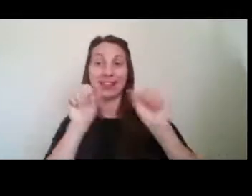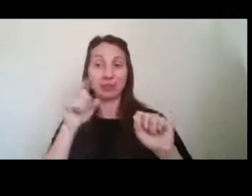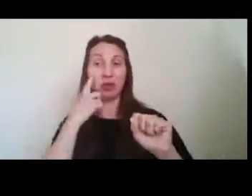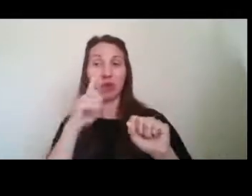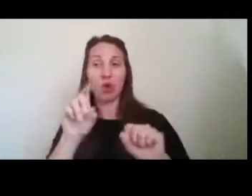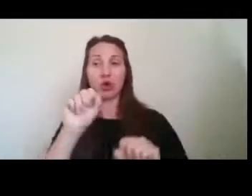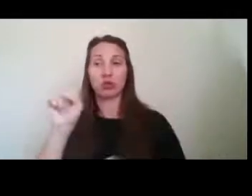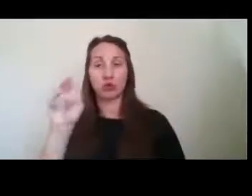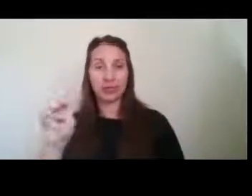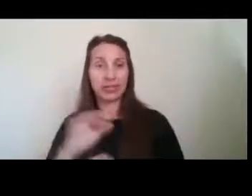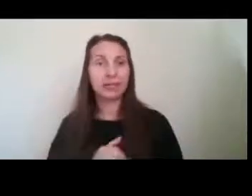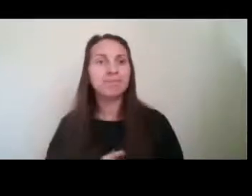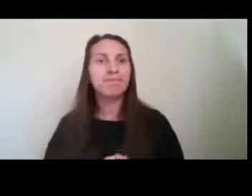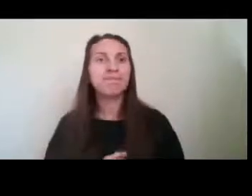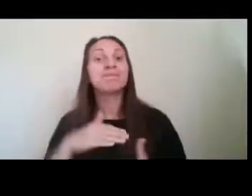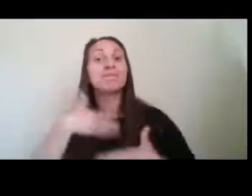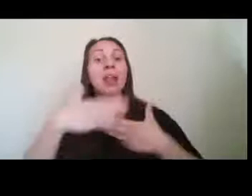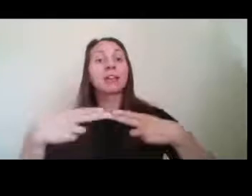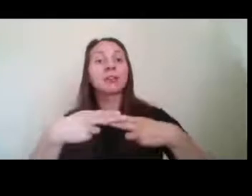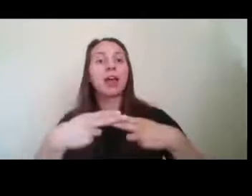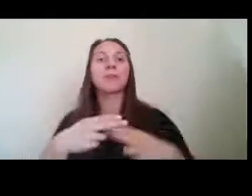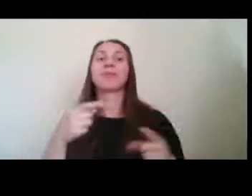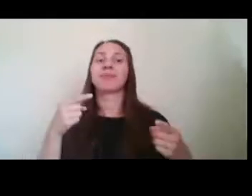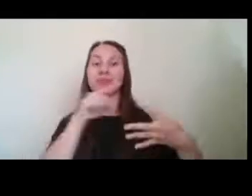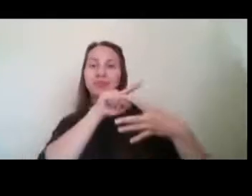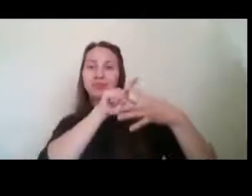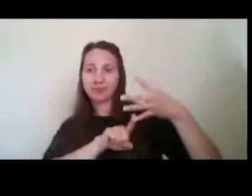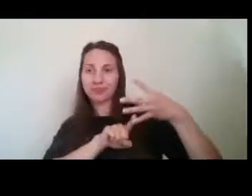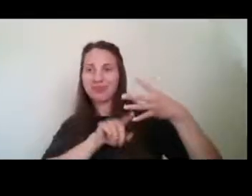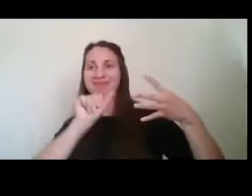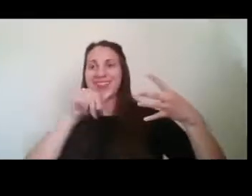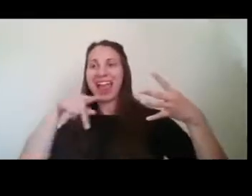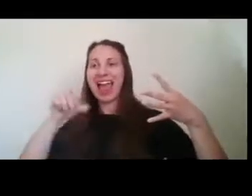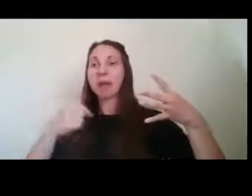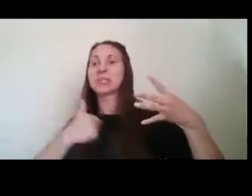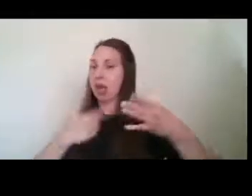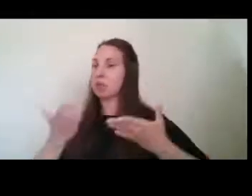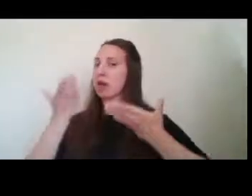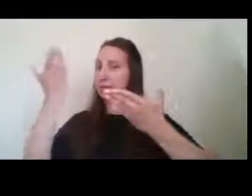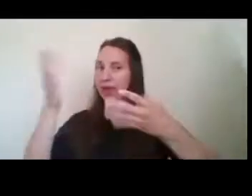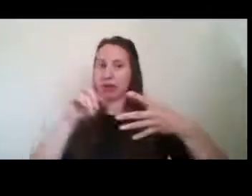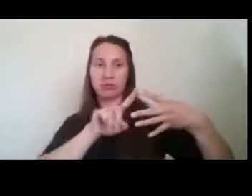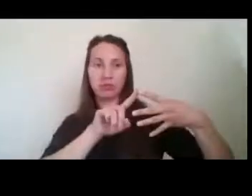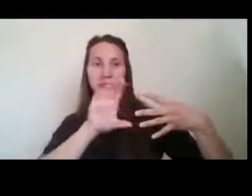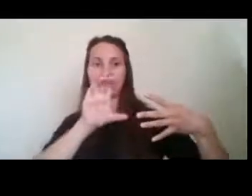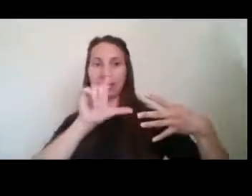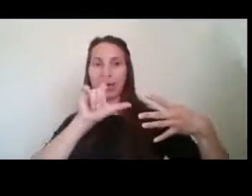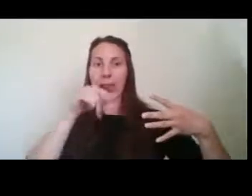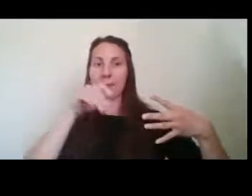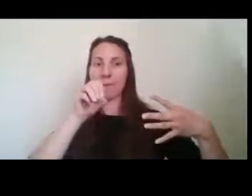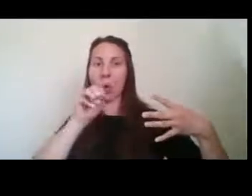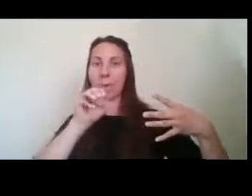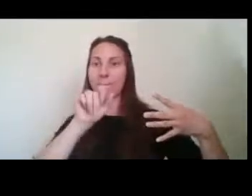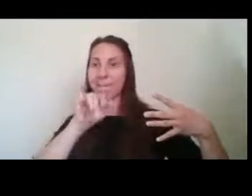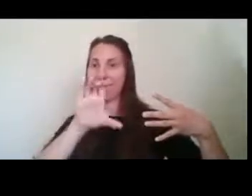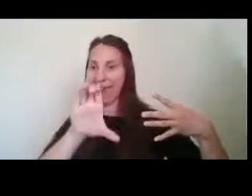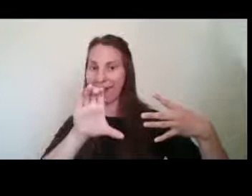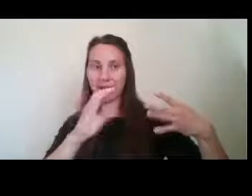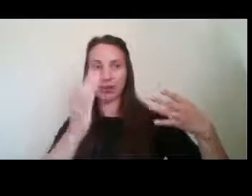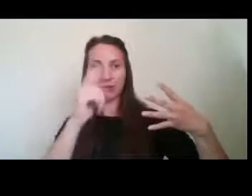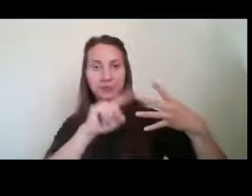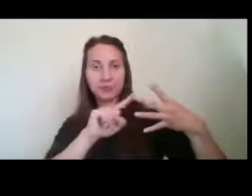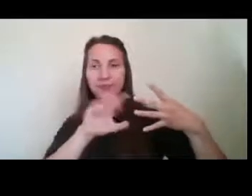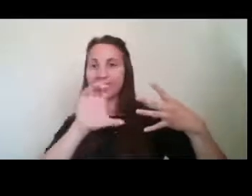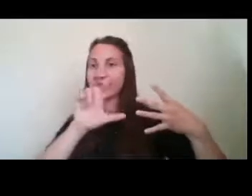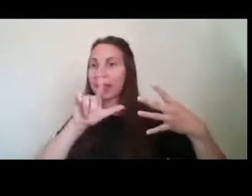These are some apps that I suggest. Clip-O-Matic, which is a downloadable app on your app store. Clips, which is